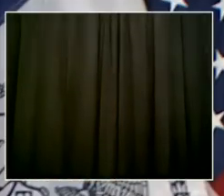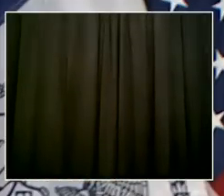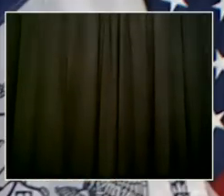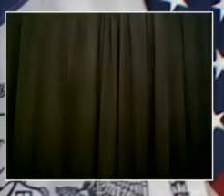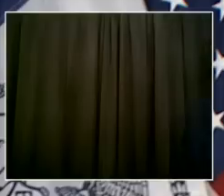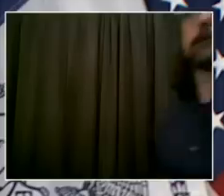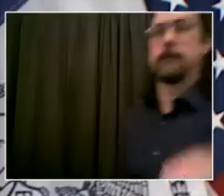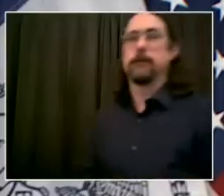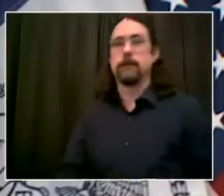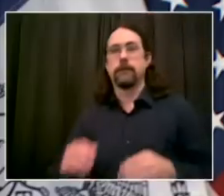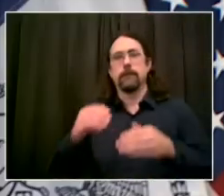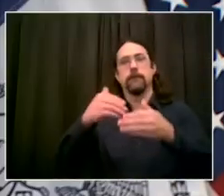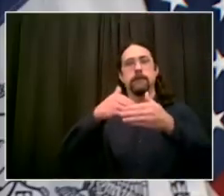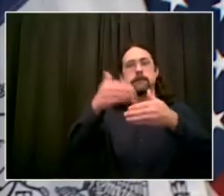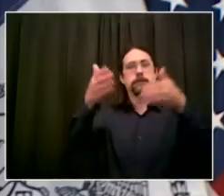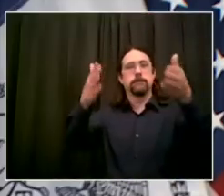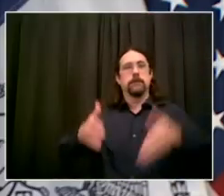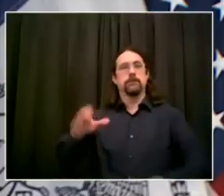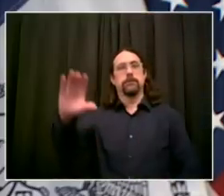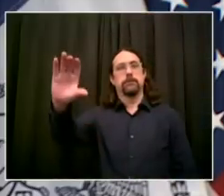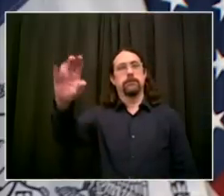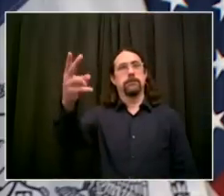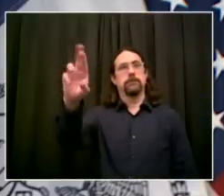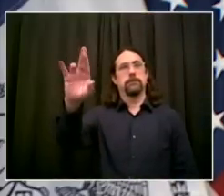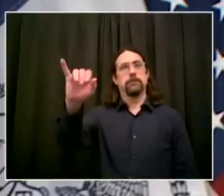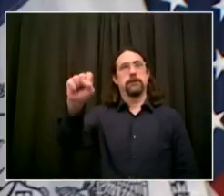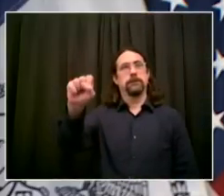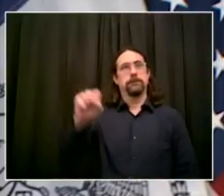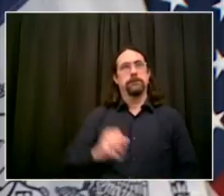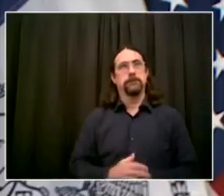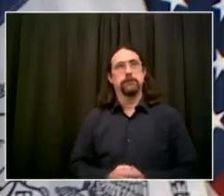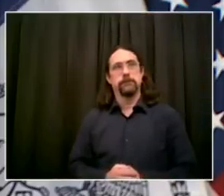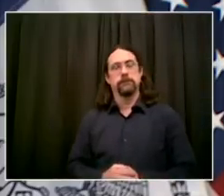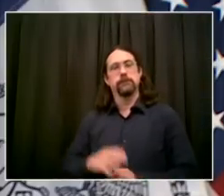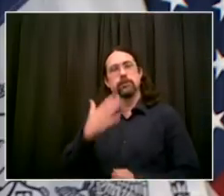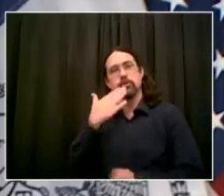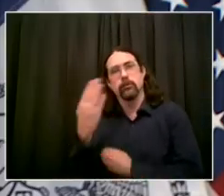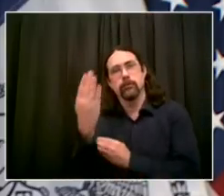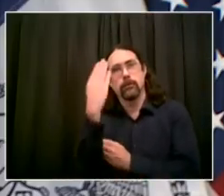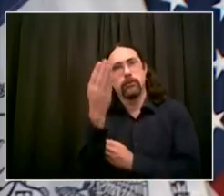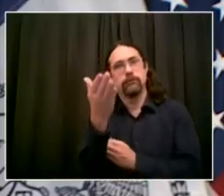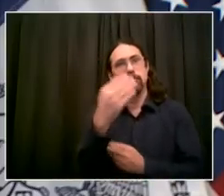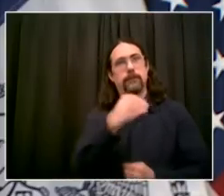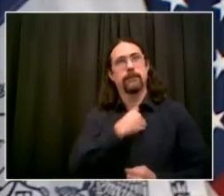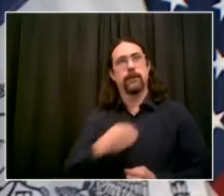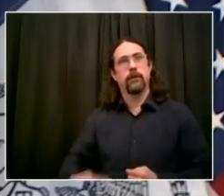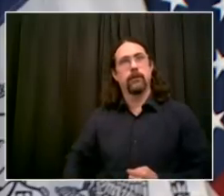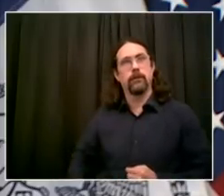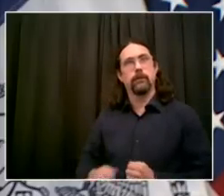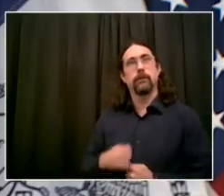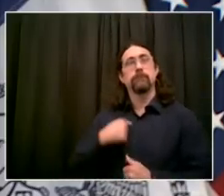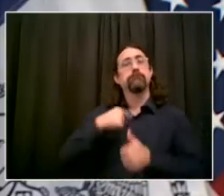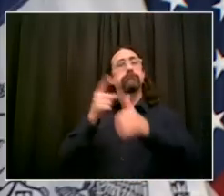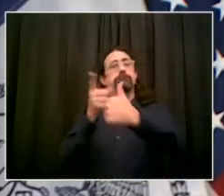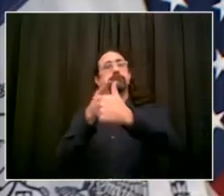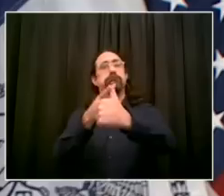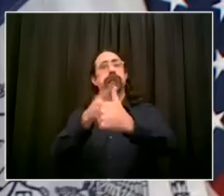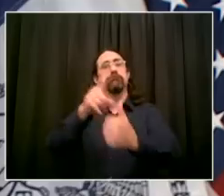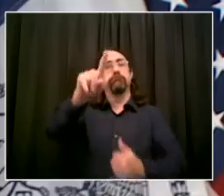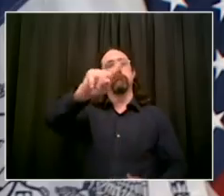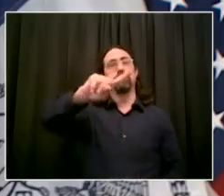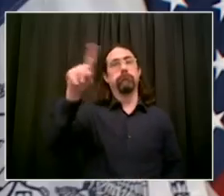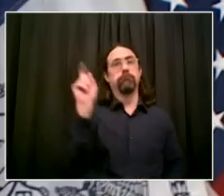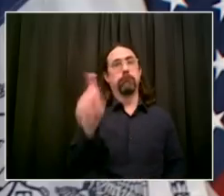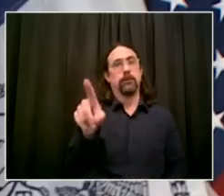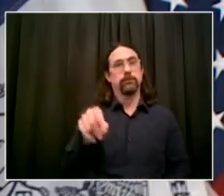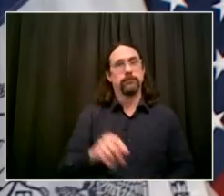Morning, Mr. Mayor. First question for you is, what are the city's contact tracers seeing in these hotspot zip codes